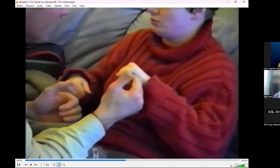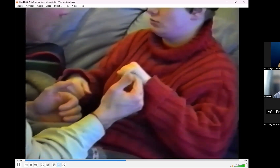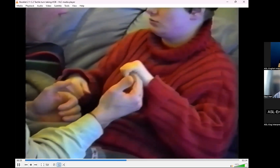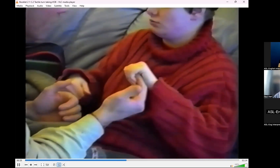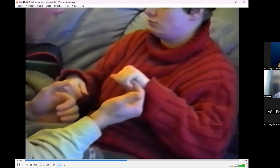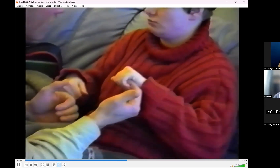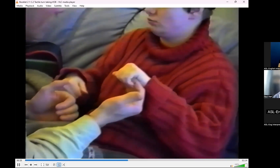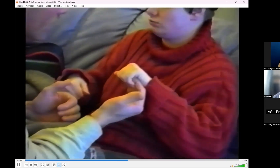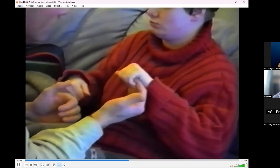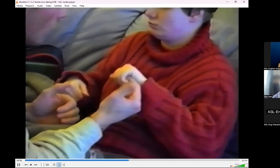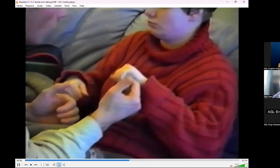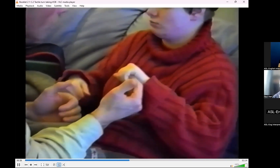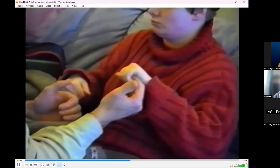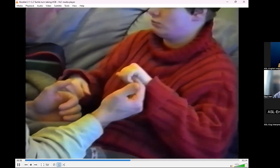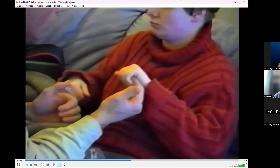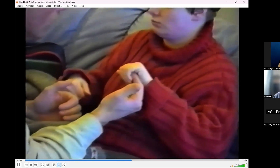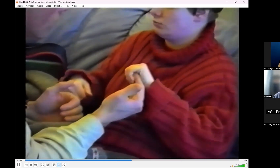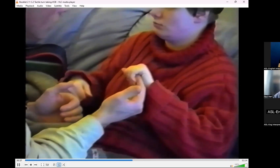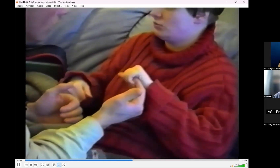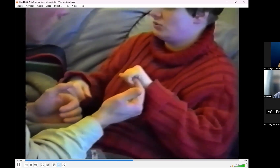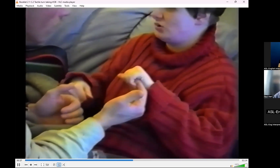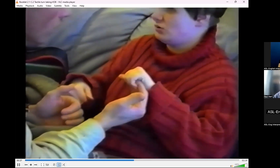Og den vei, ja.